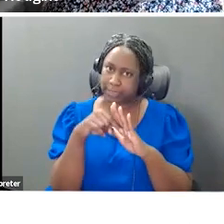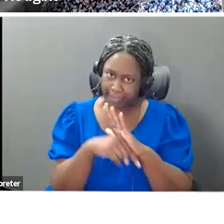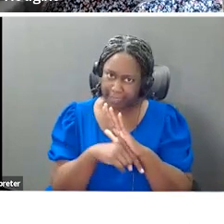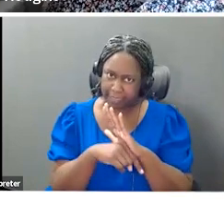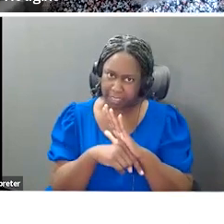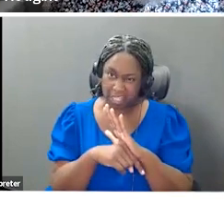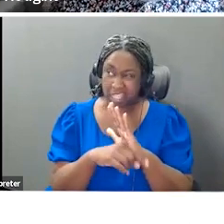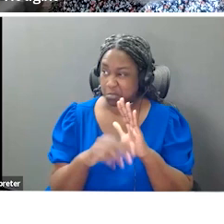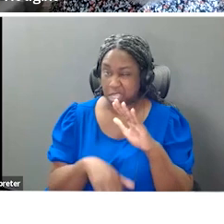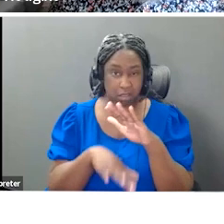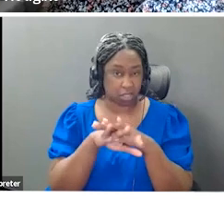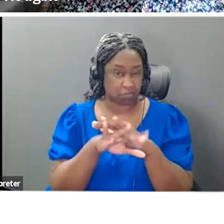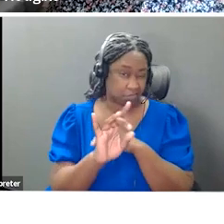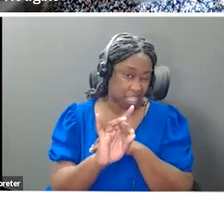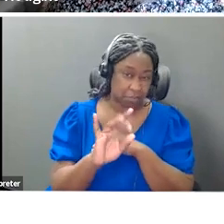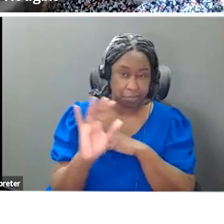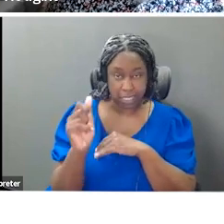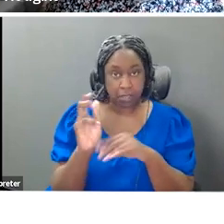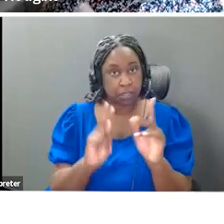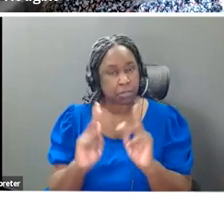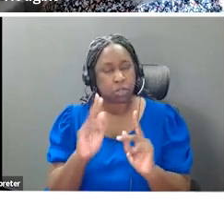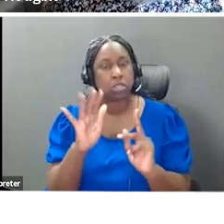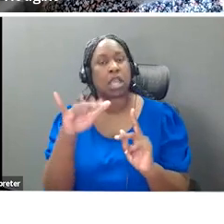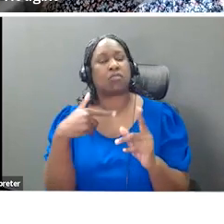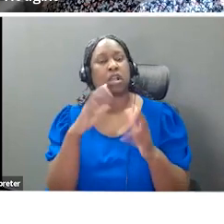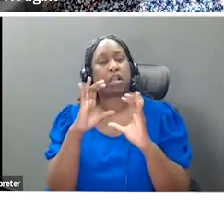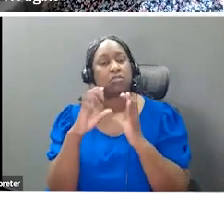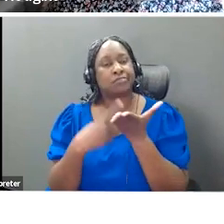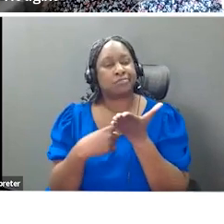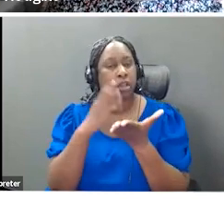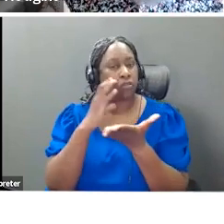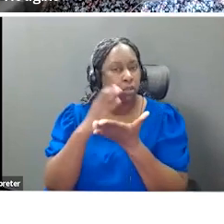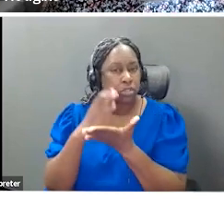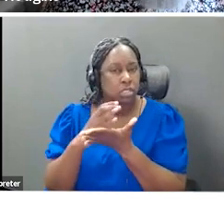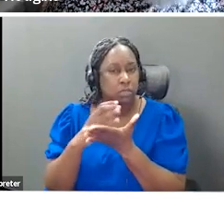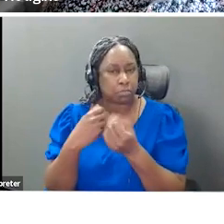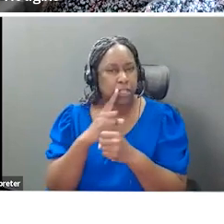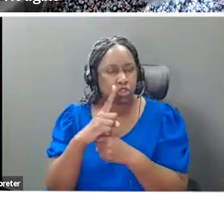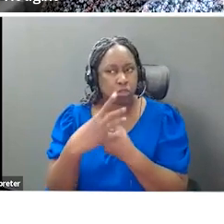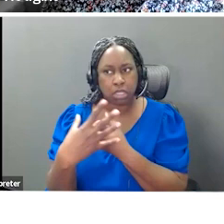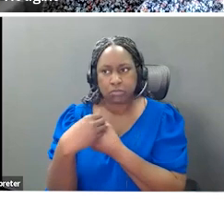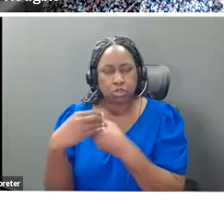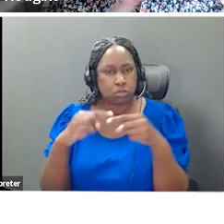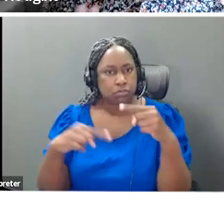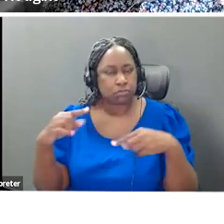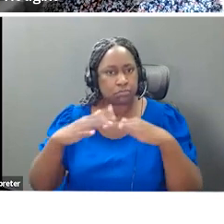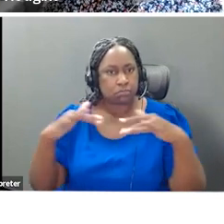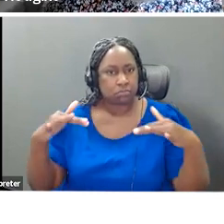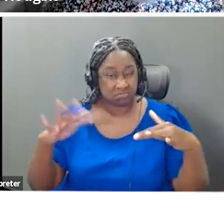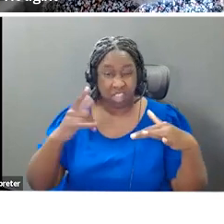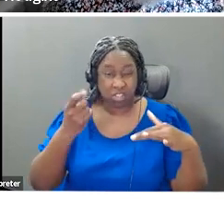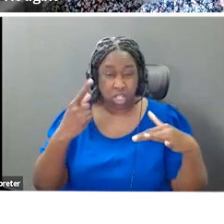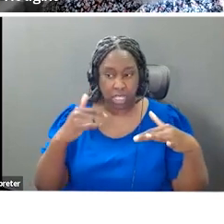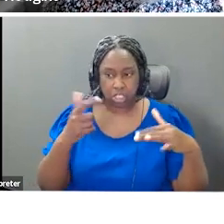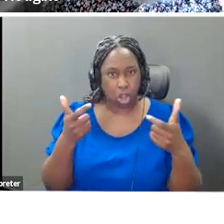10 people. And so when we say that we're having a conversation about these photos and inclusion, we're really having it with a very, very large group